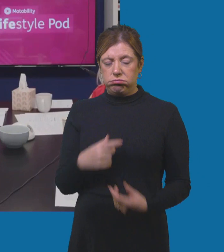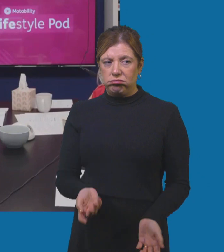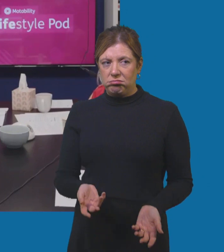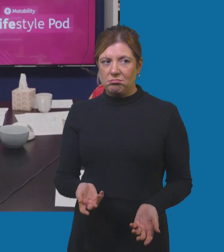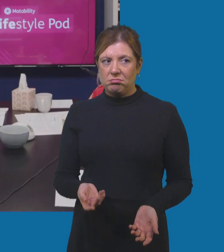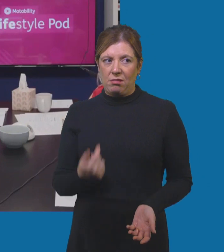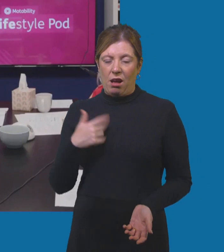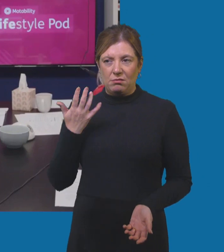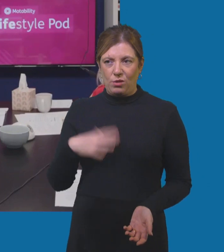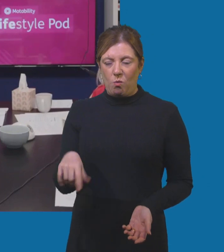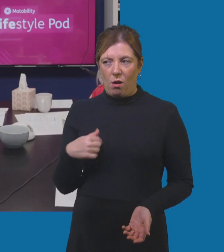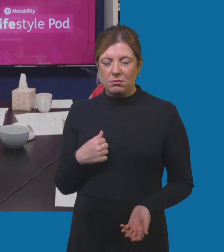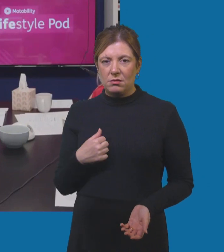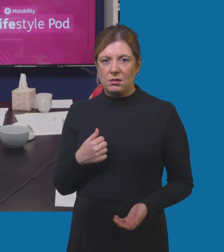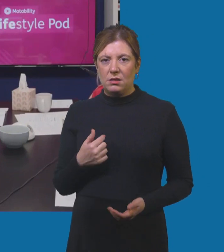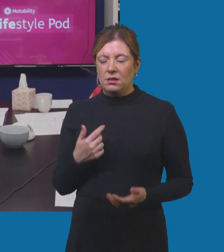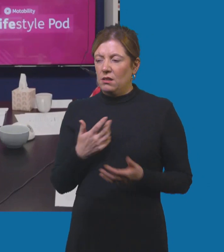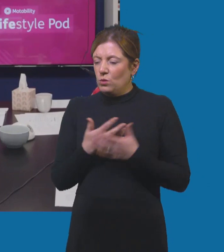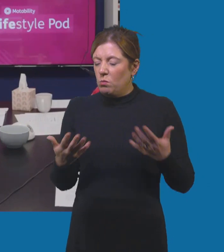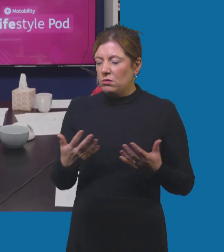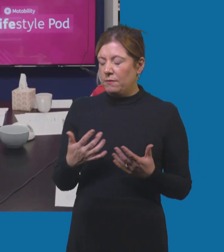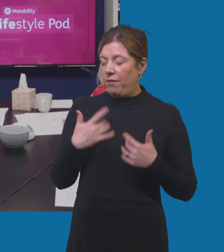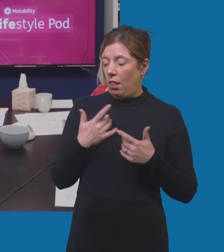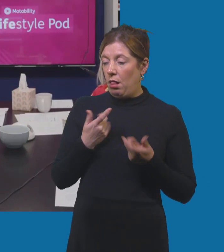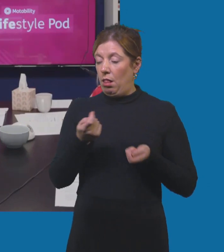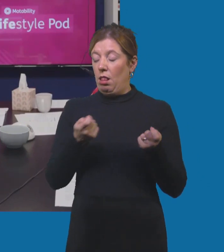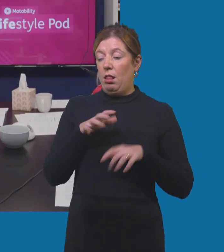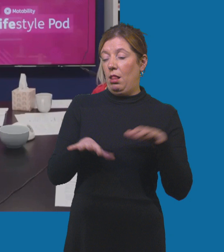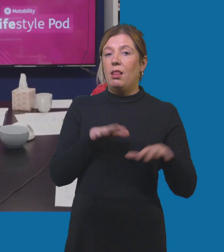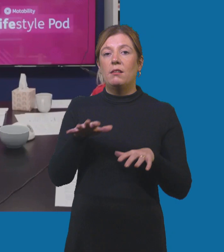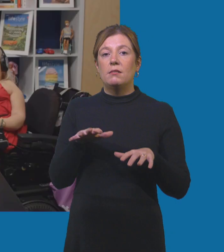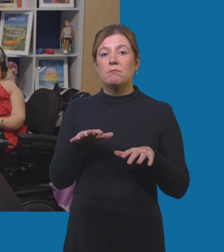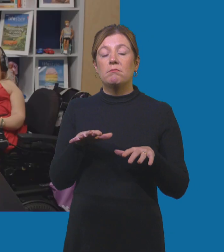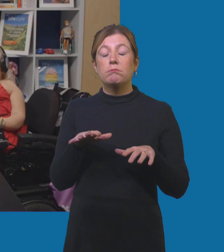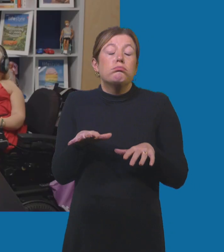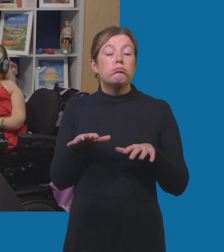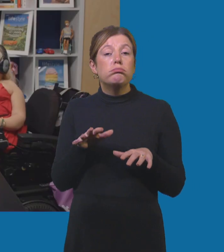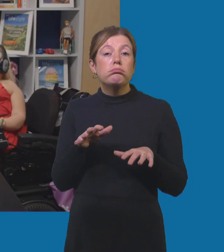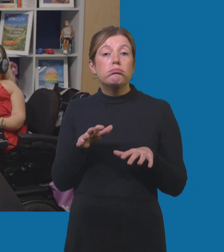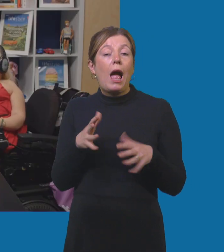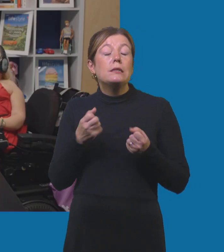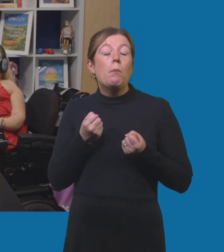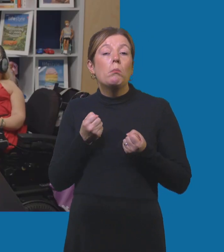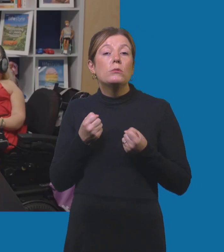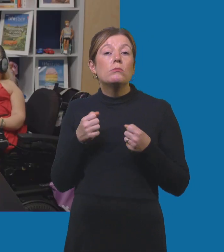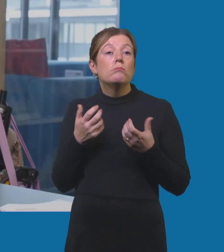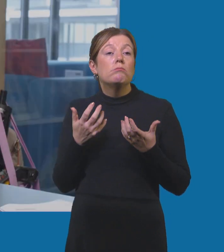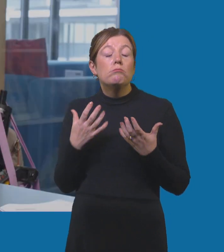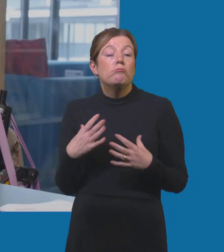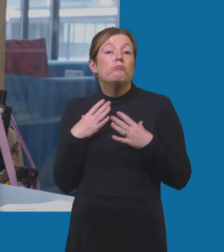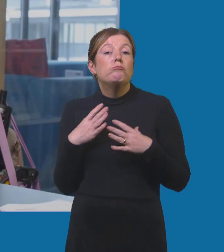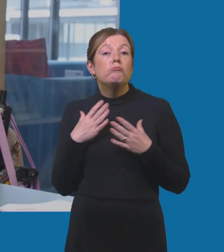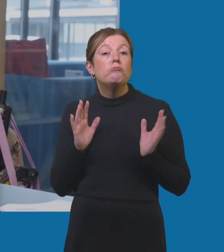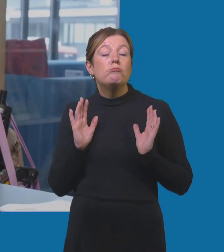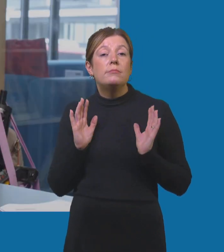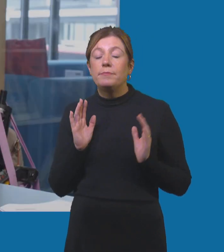I don't want to do it, or got too much to do, I'm overwhelmed, or then I'll just chill. I mean, we were talking about this as well. It's about setting boundaries